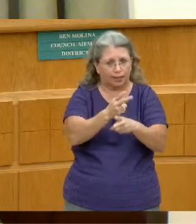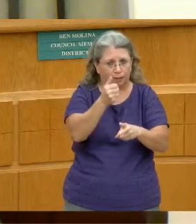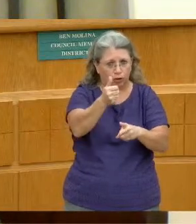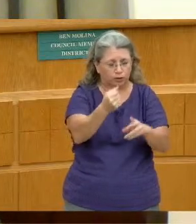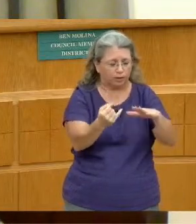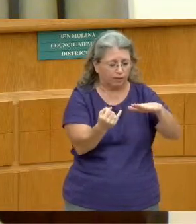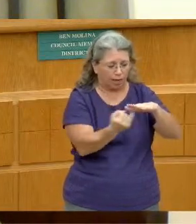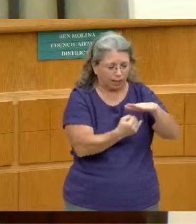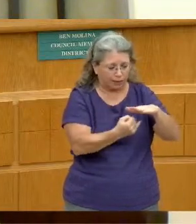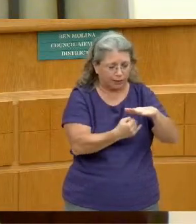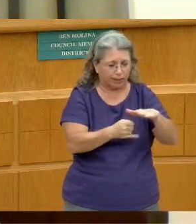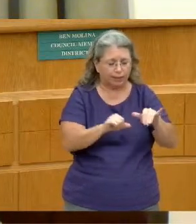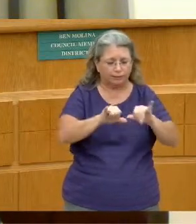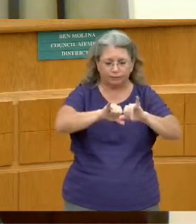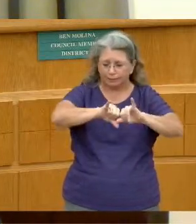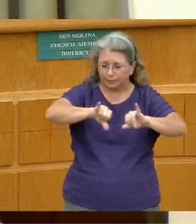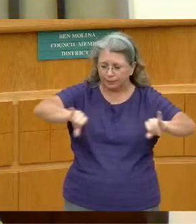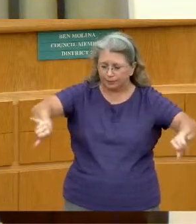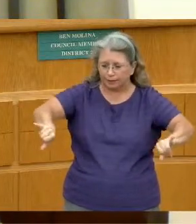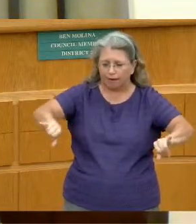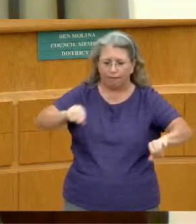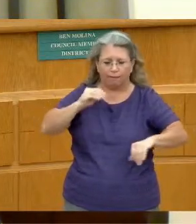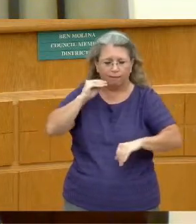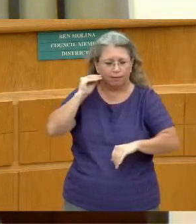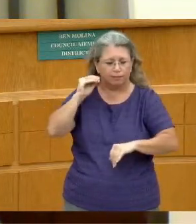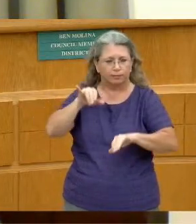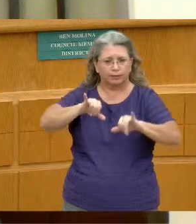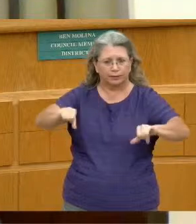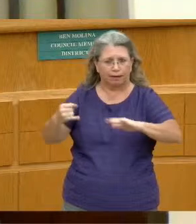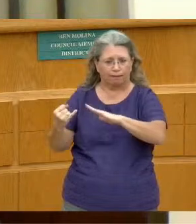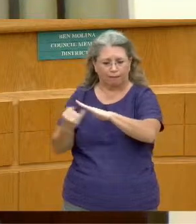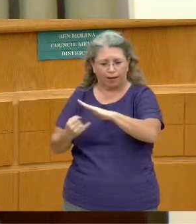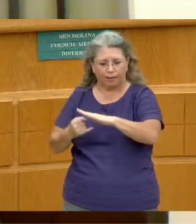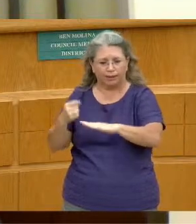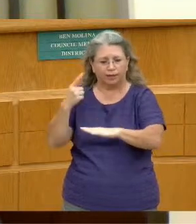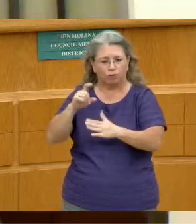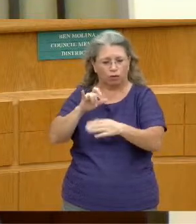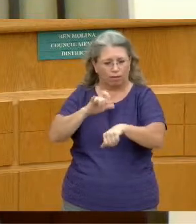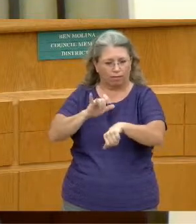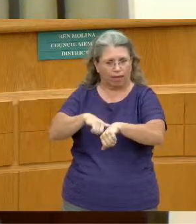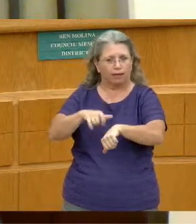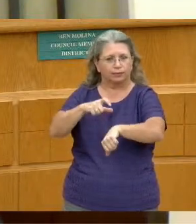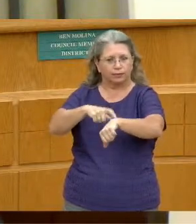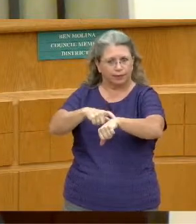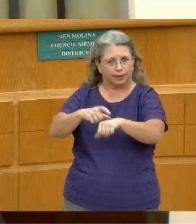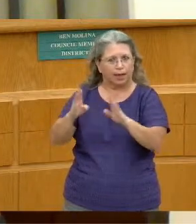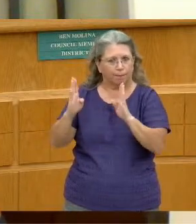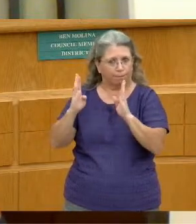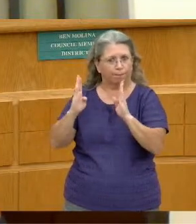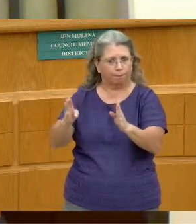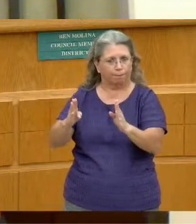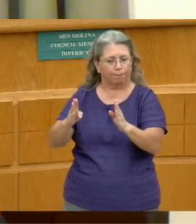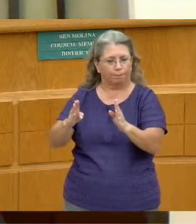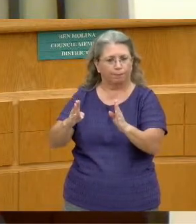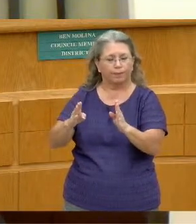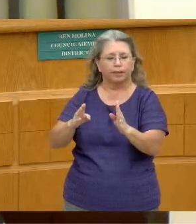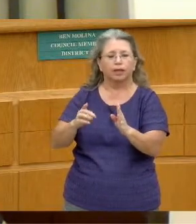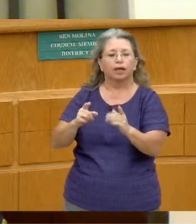time period, this virus will not continue to spread as rapidly as we are seeing it currently being